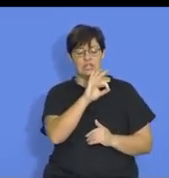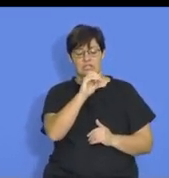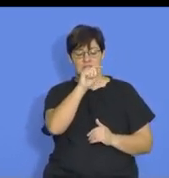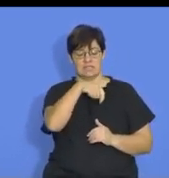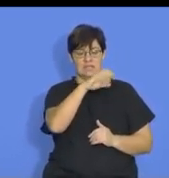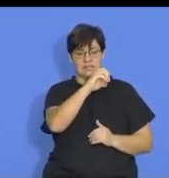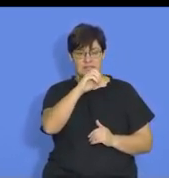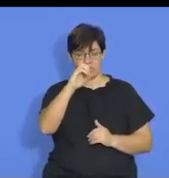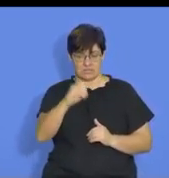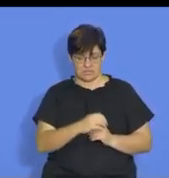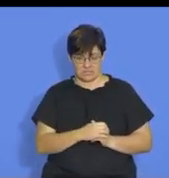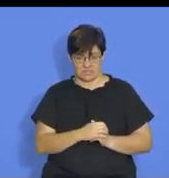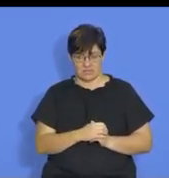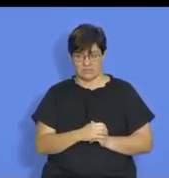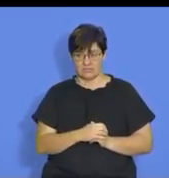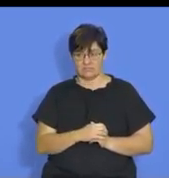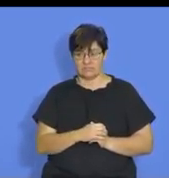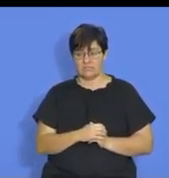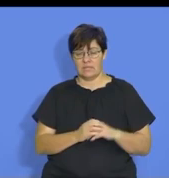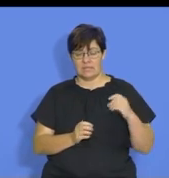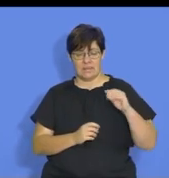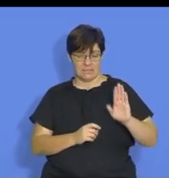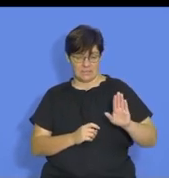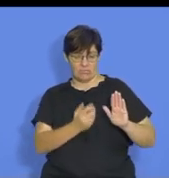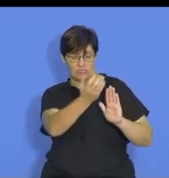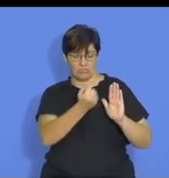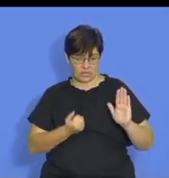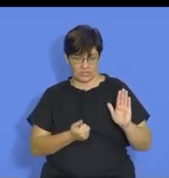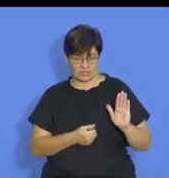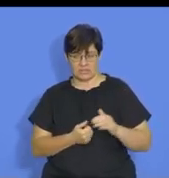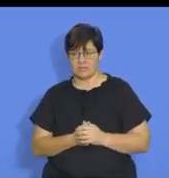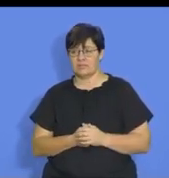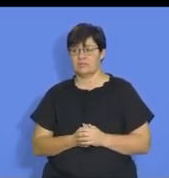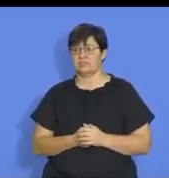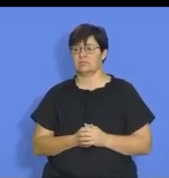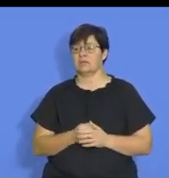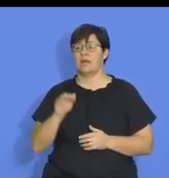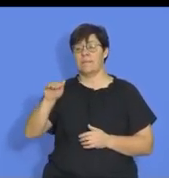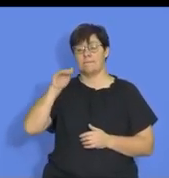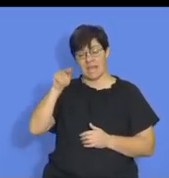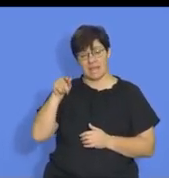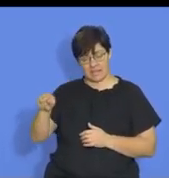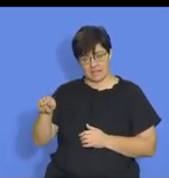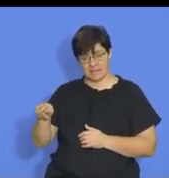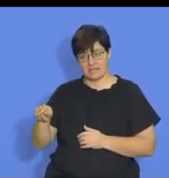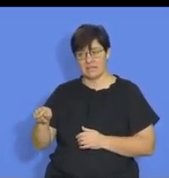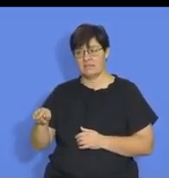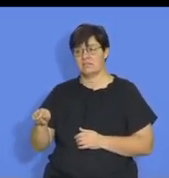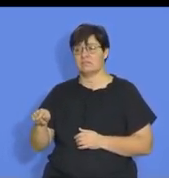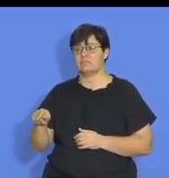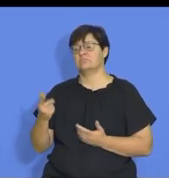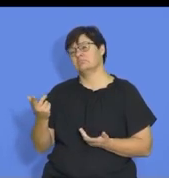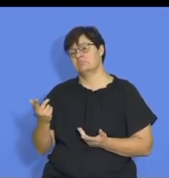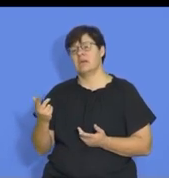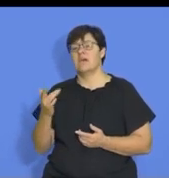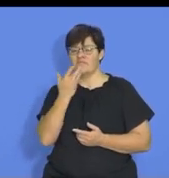is decreasing by 30,000. So we are going to debit drawings, partner Candace,